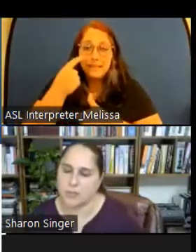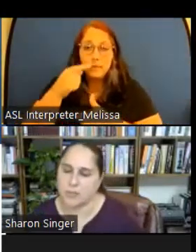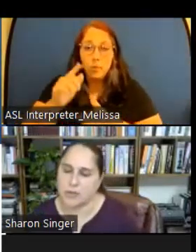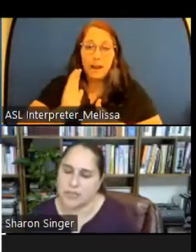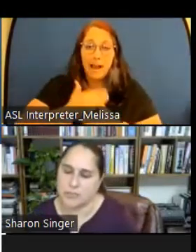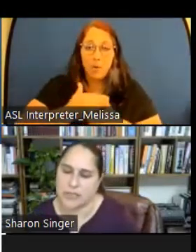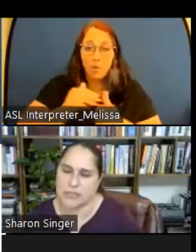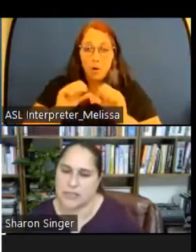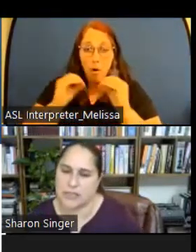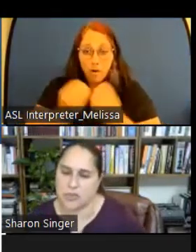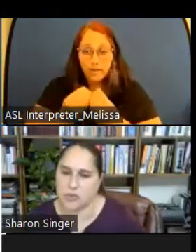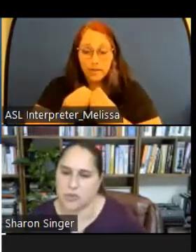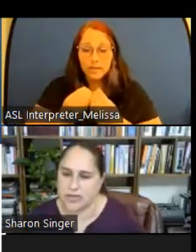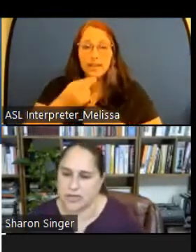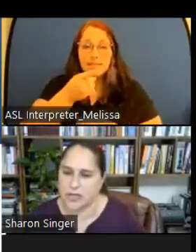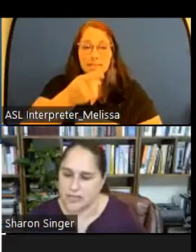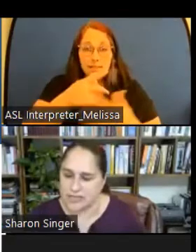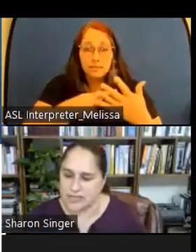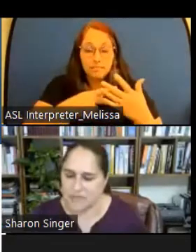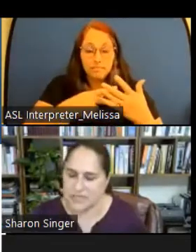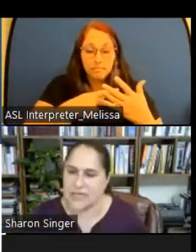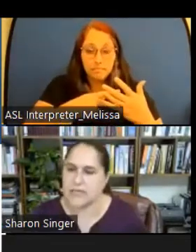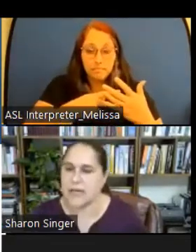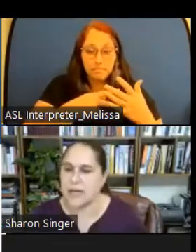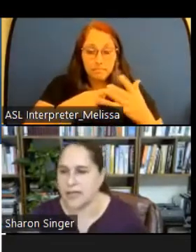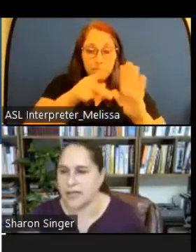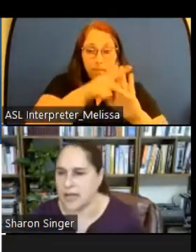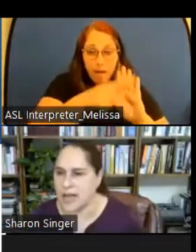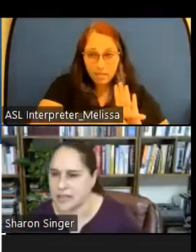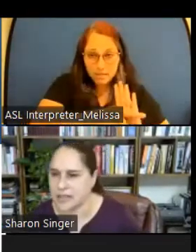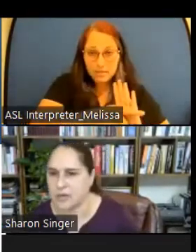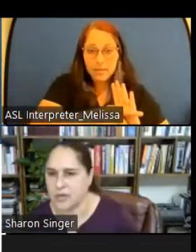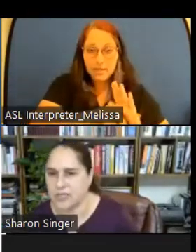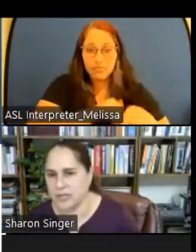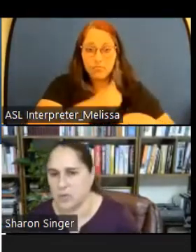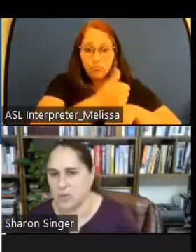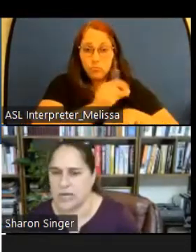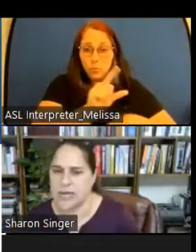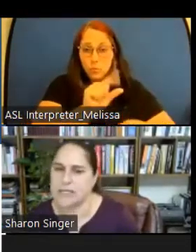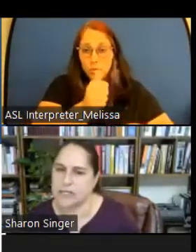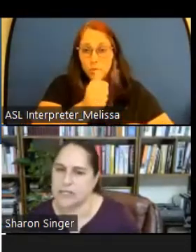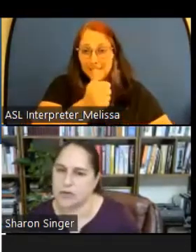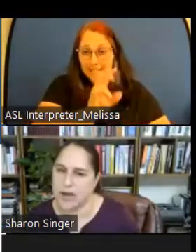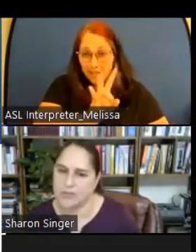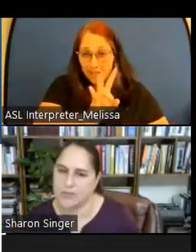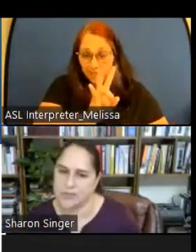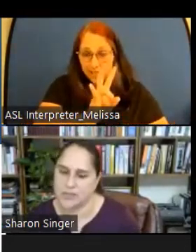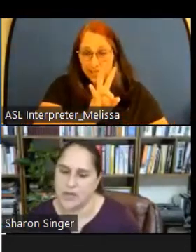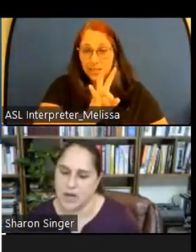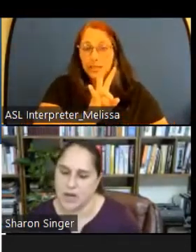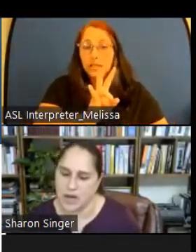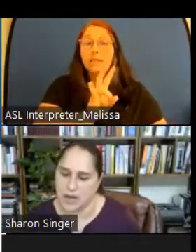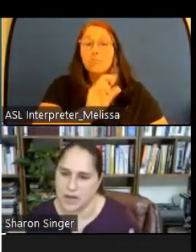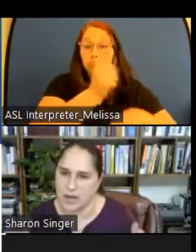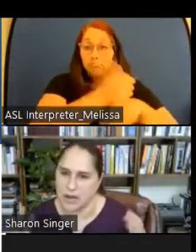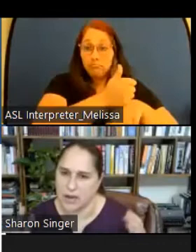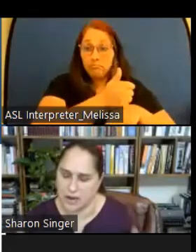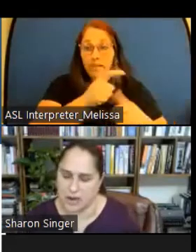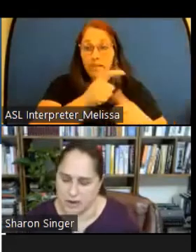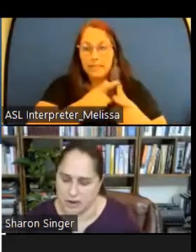was put into place in 2017 and then asked communities by 2018 to have this